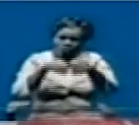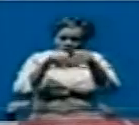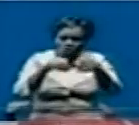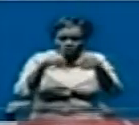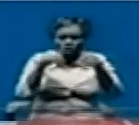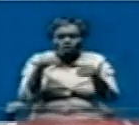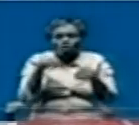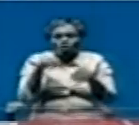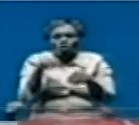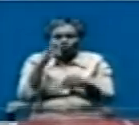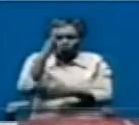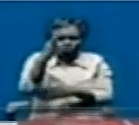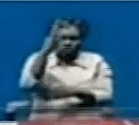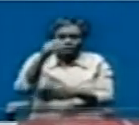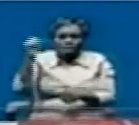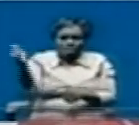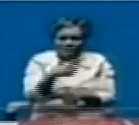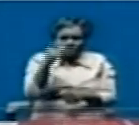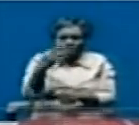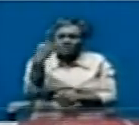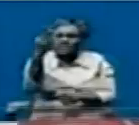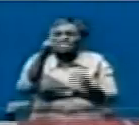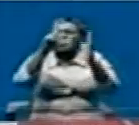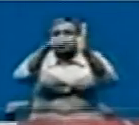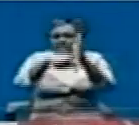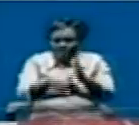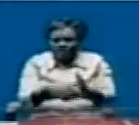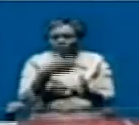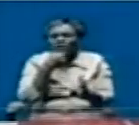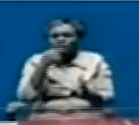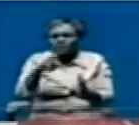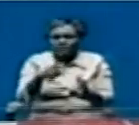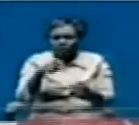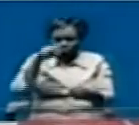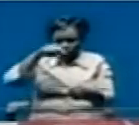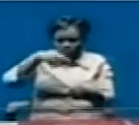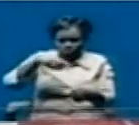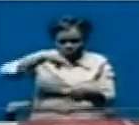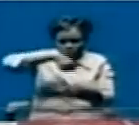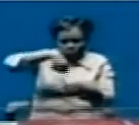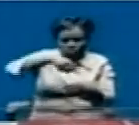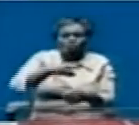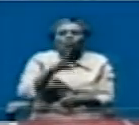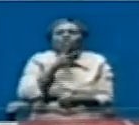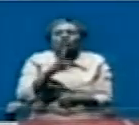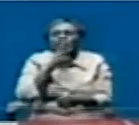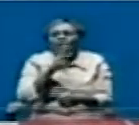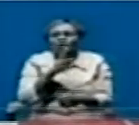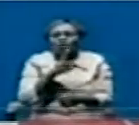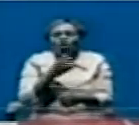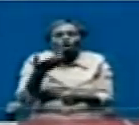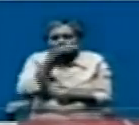fortune, he says. 3 months later, the man who bought his farm began to dig for water. Up comes oil. Mm.